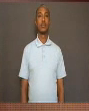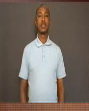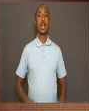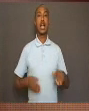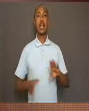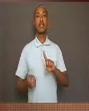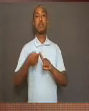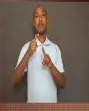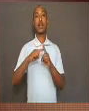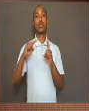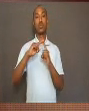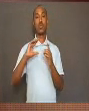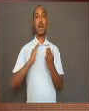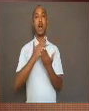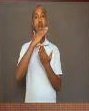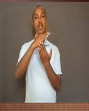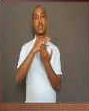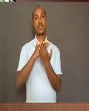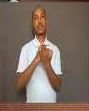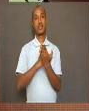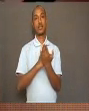Let's get back to our lesson.